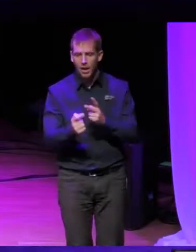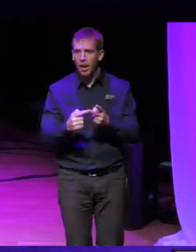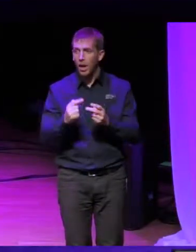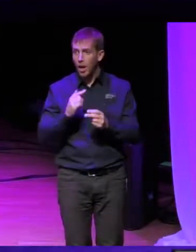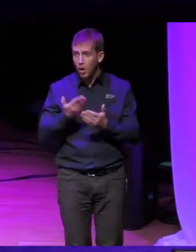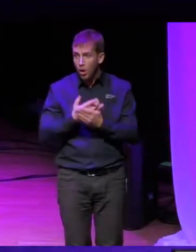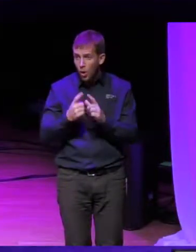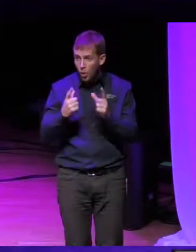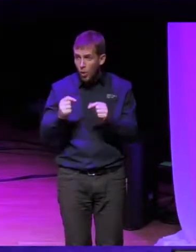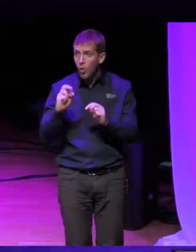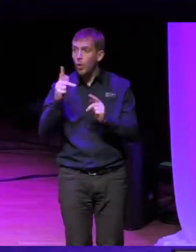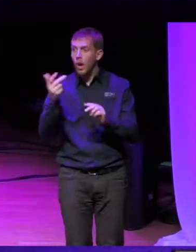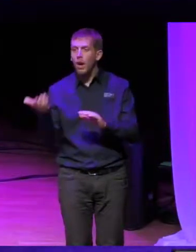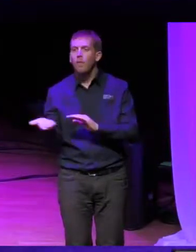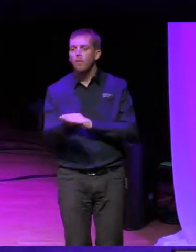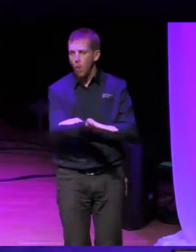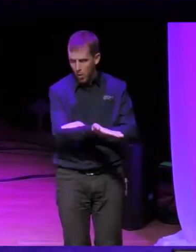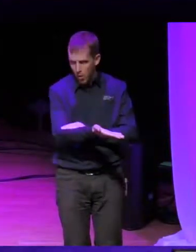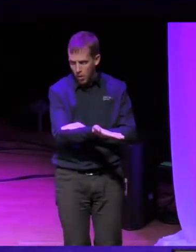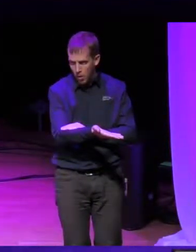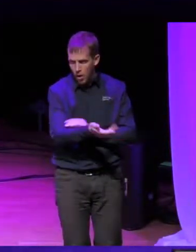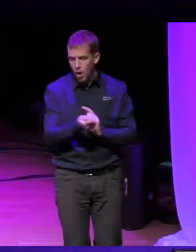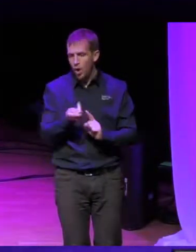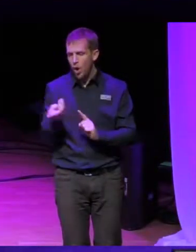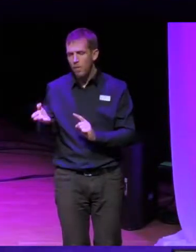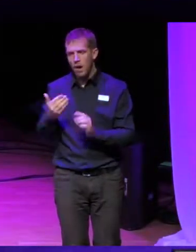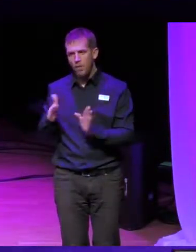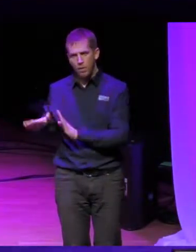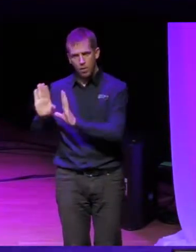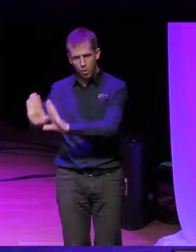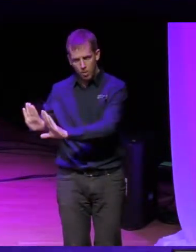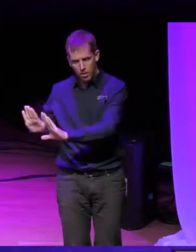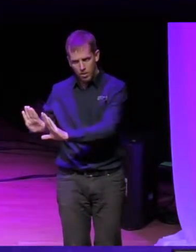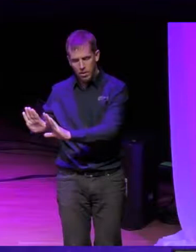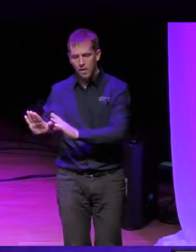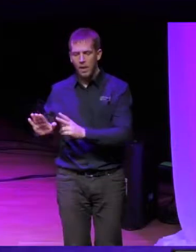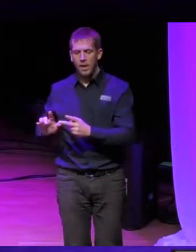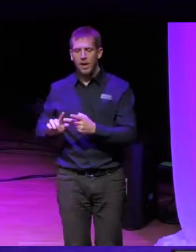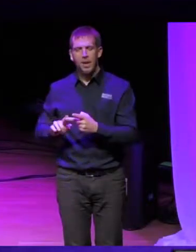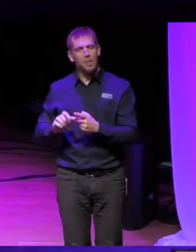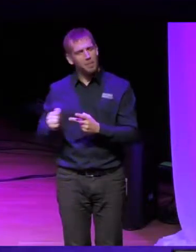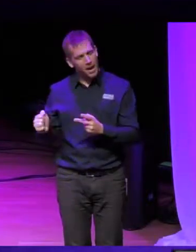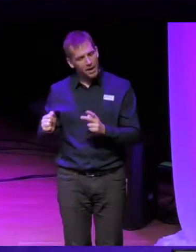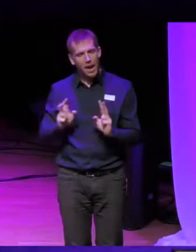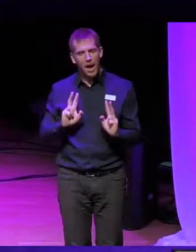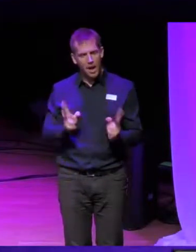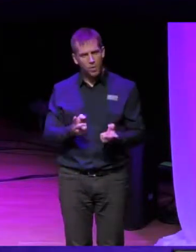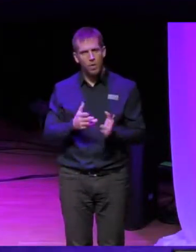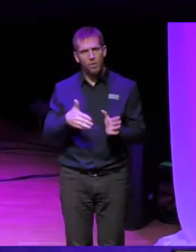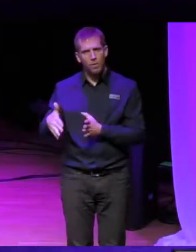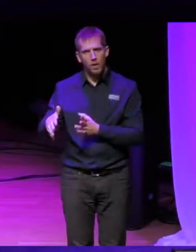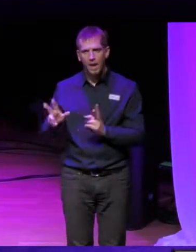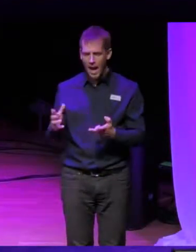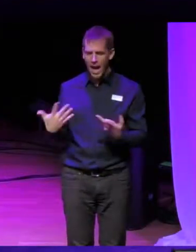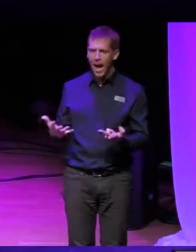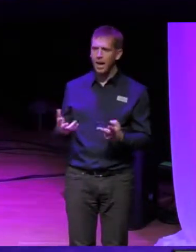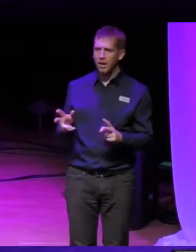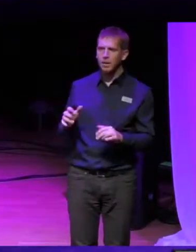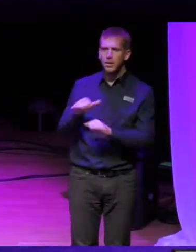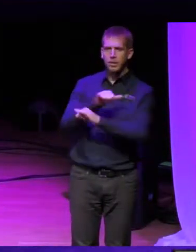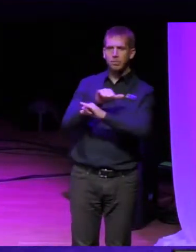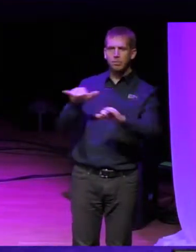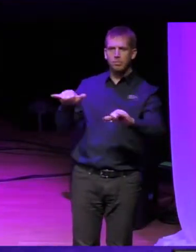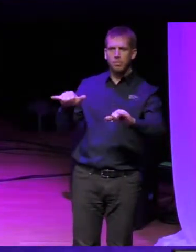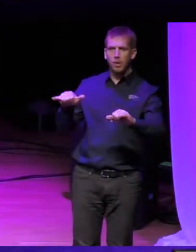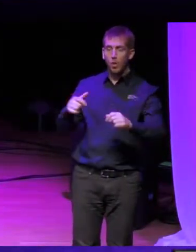took Iraq off the list of countries. But nonetheless, it operated as a ban, and we